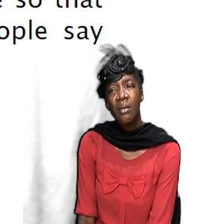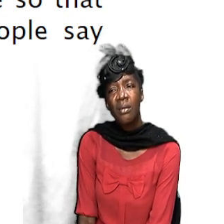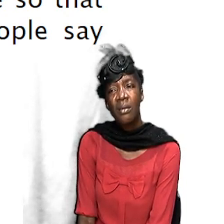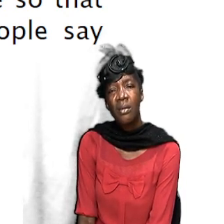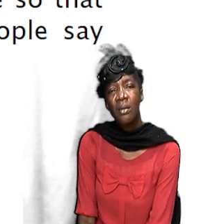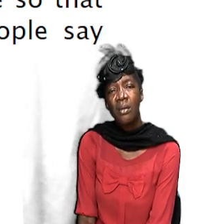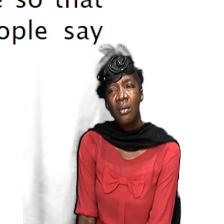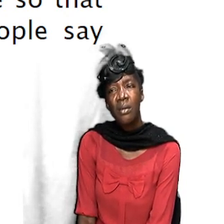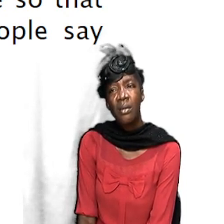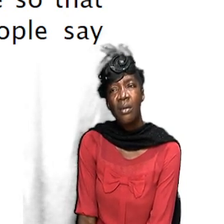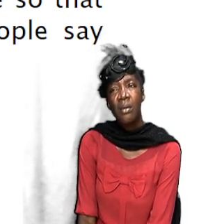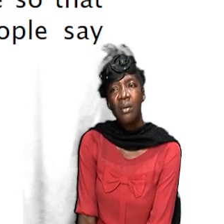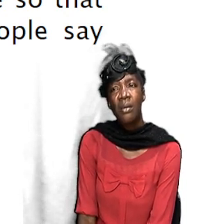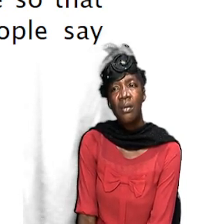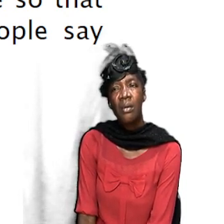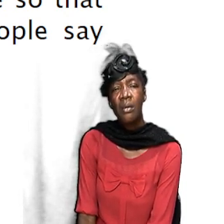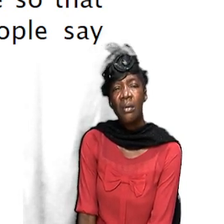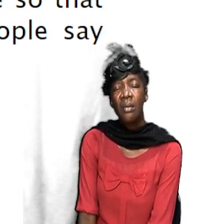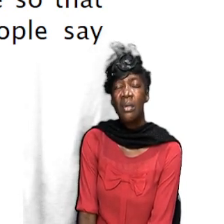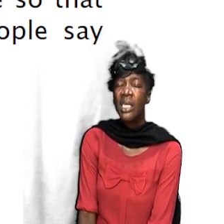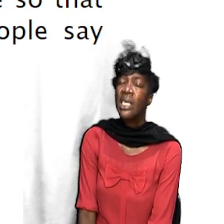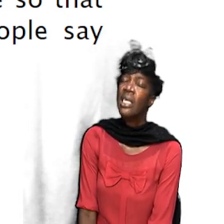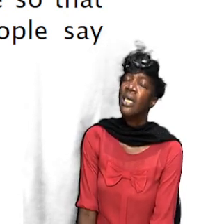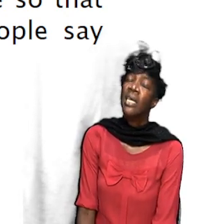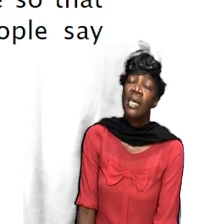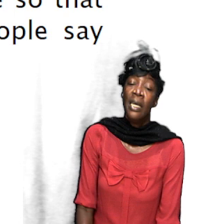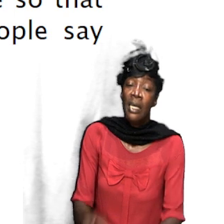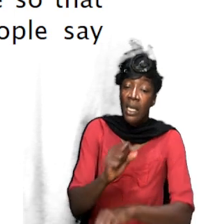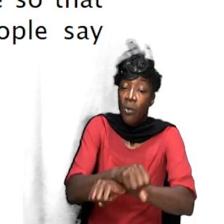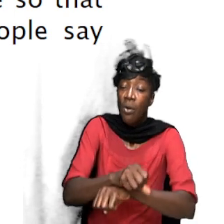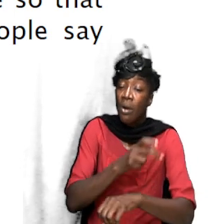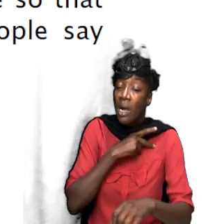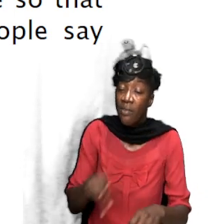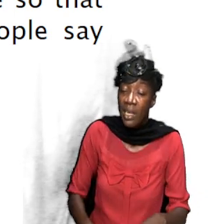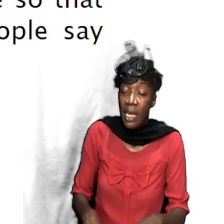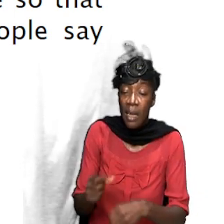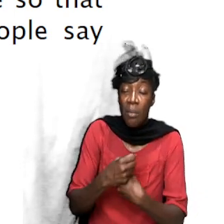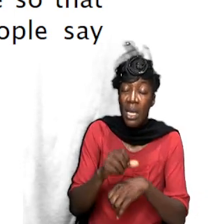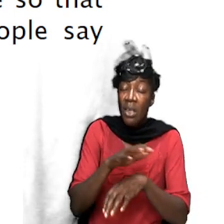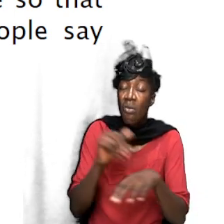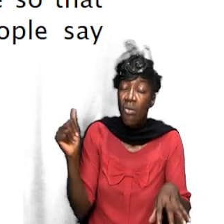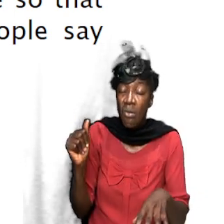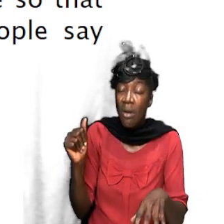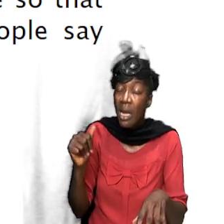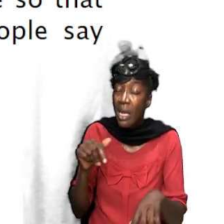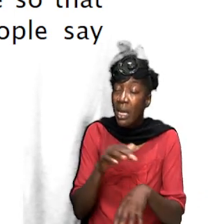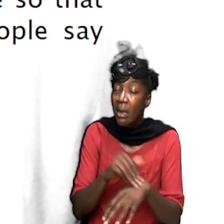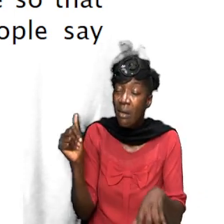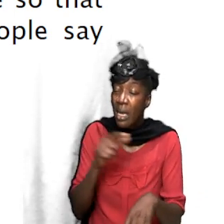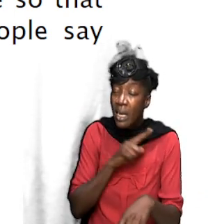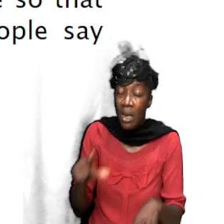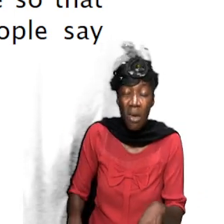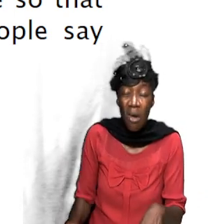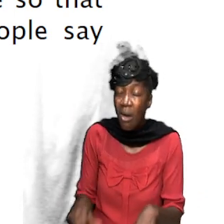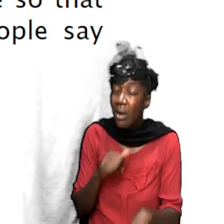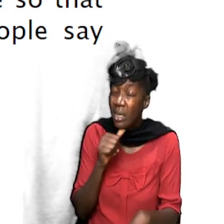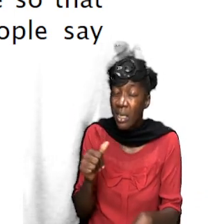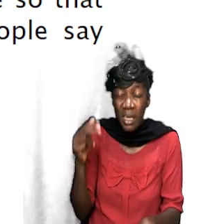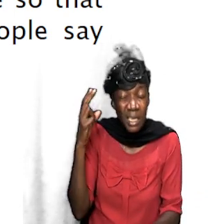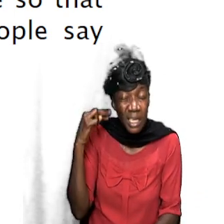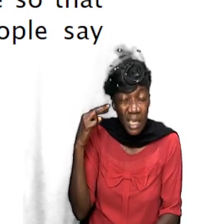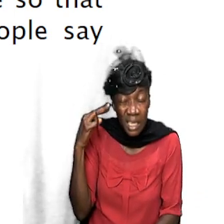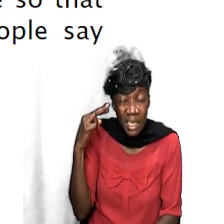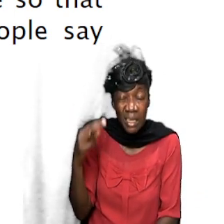The manner of the king will make you cry. And when you cry, the Lord will not hear. But the people